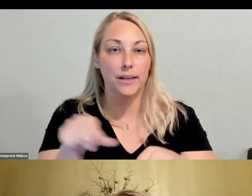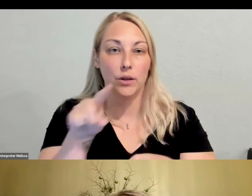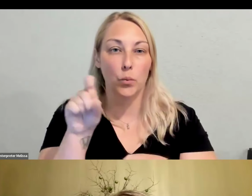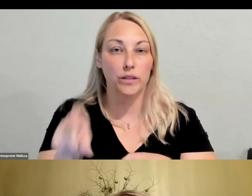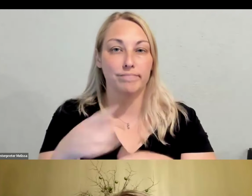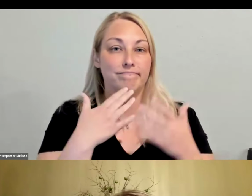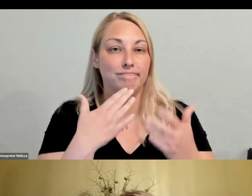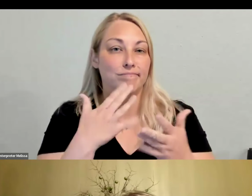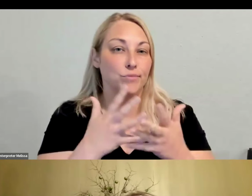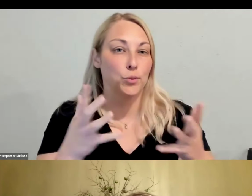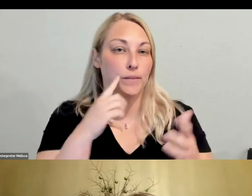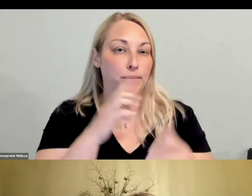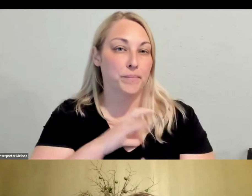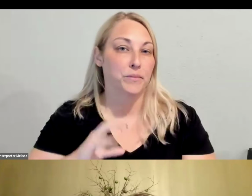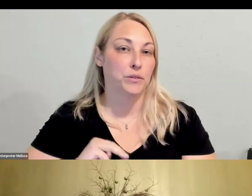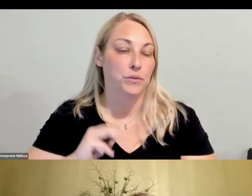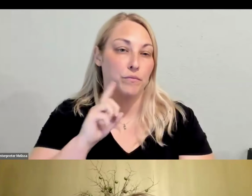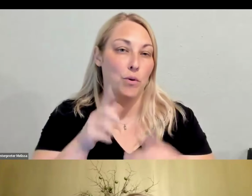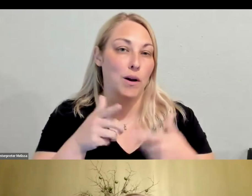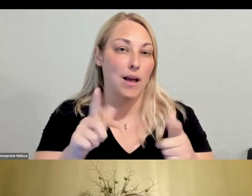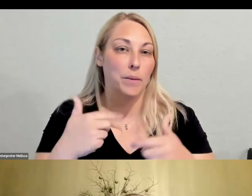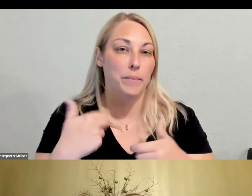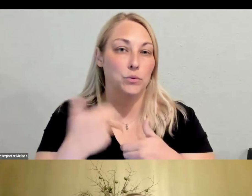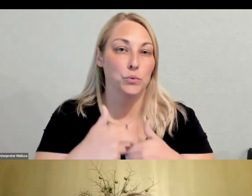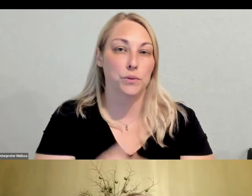for having me tonight.